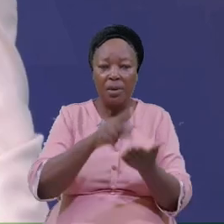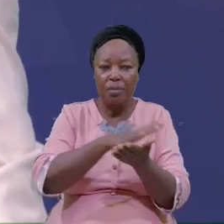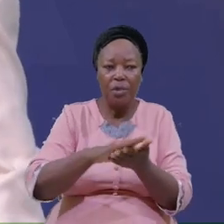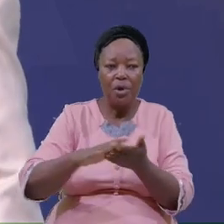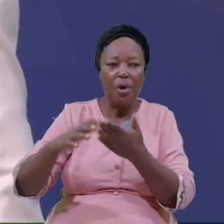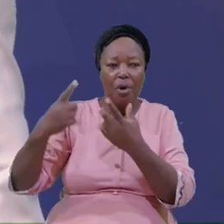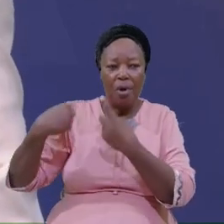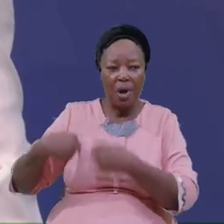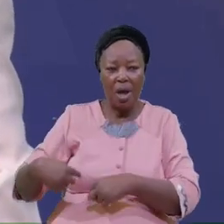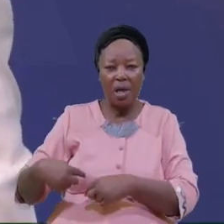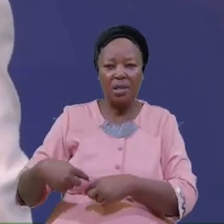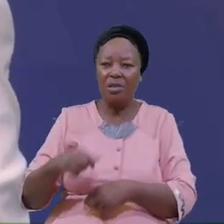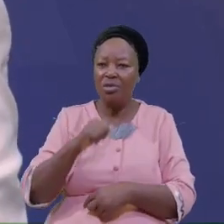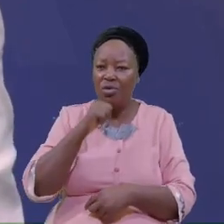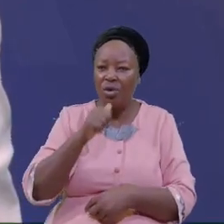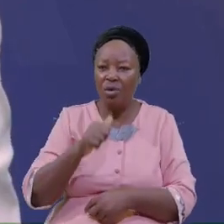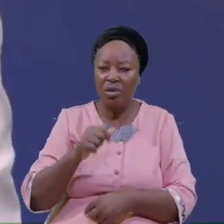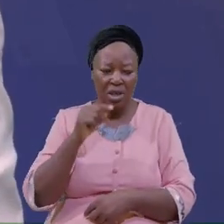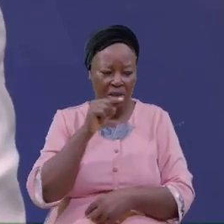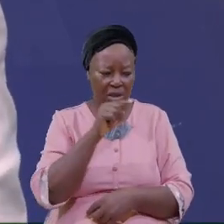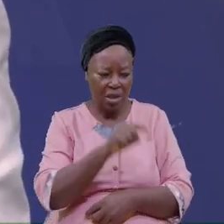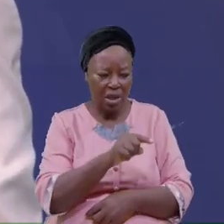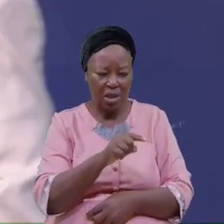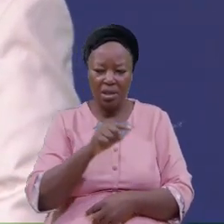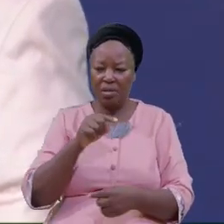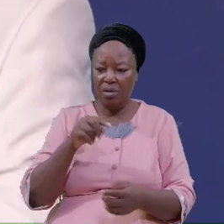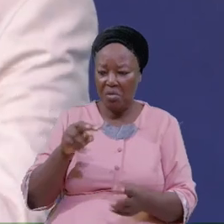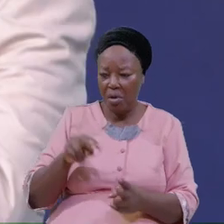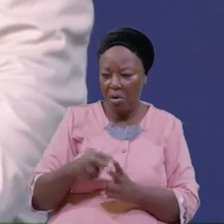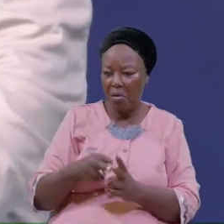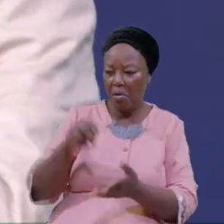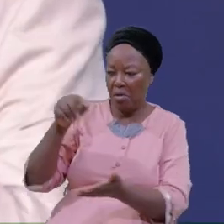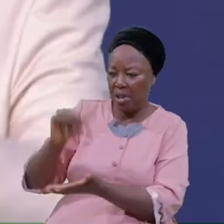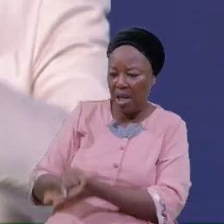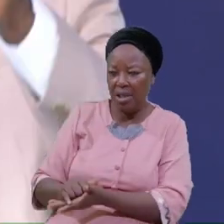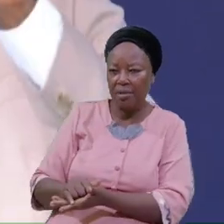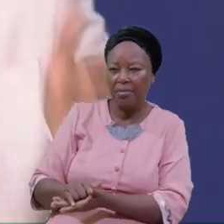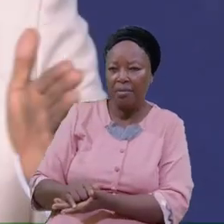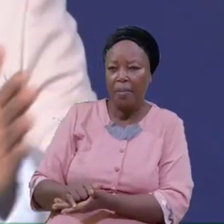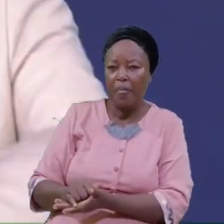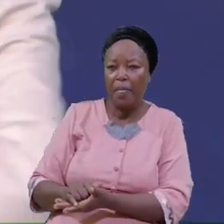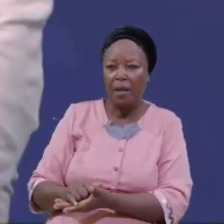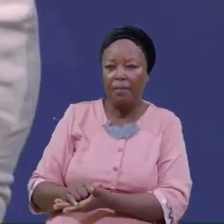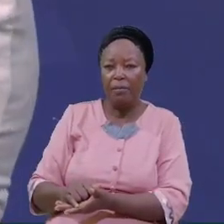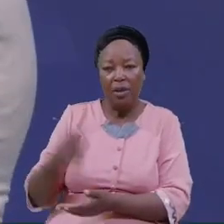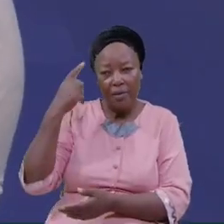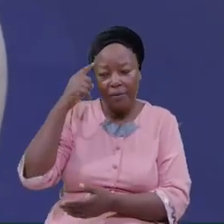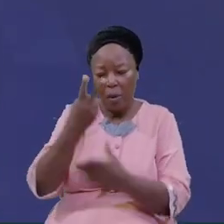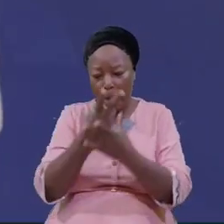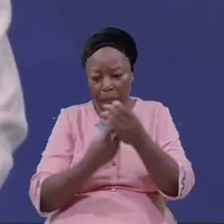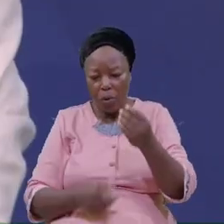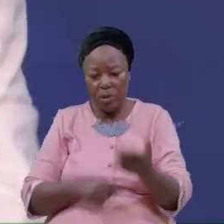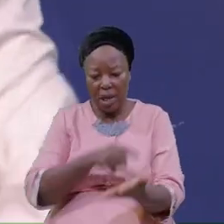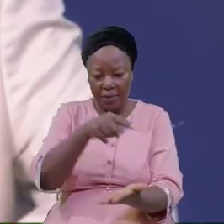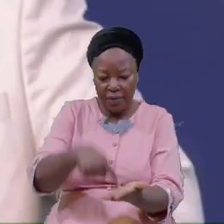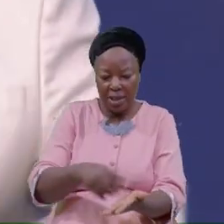Not this or that. Ce n'est pas ceci ou cela. But both this and that. Les